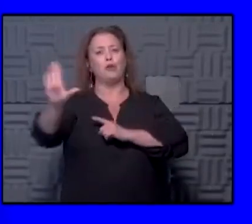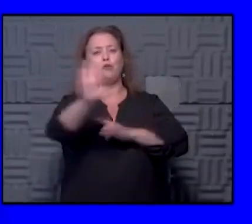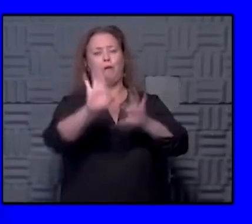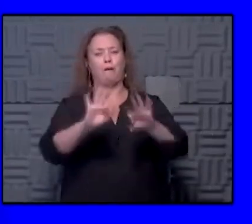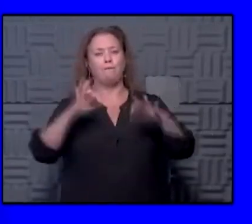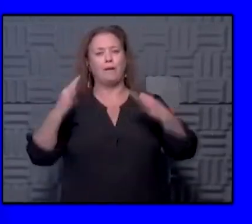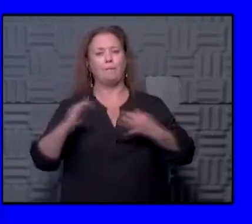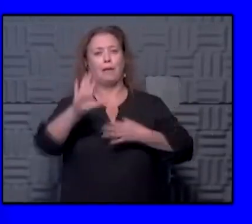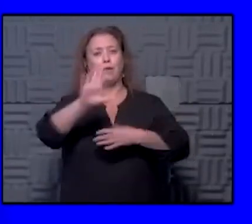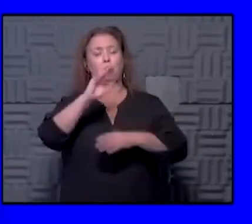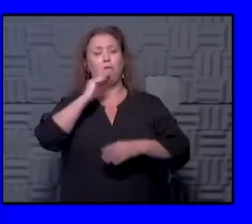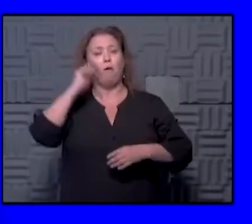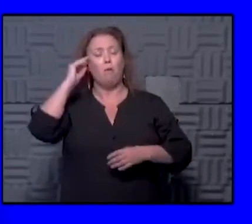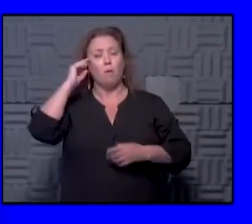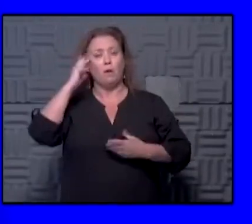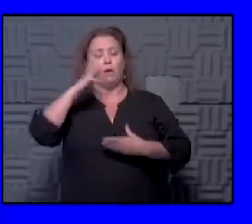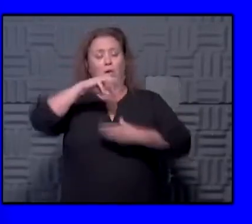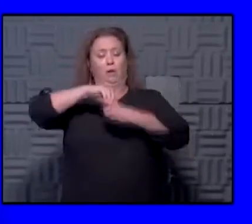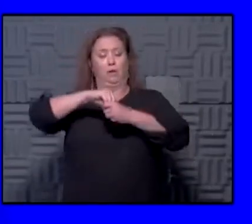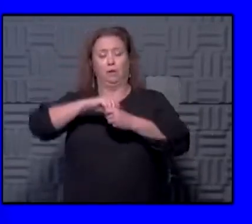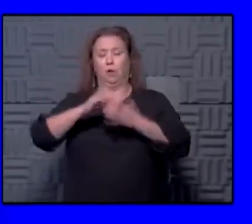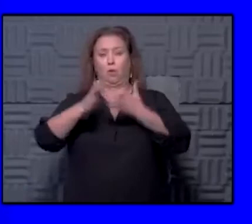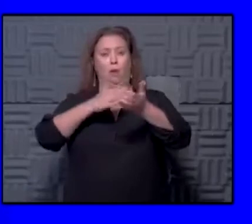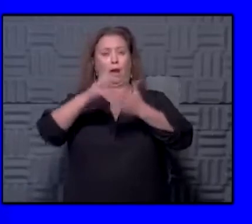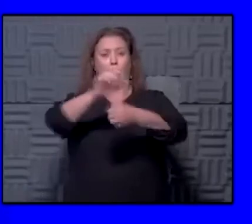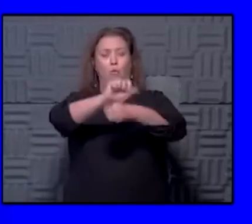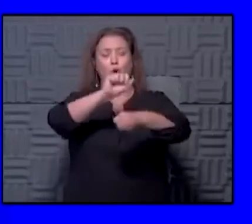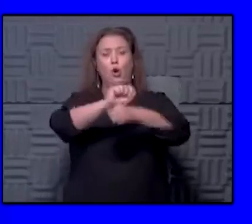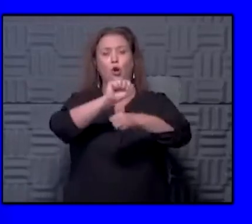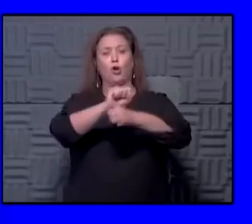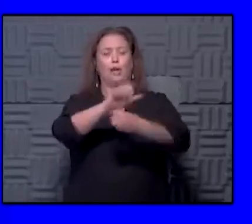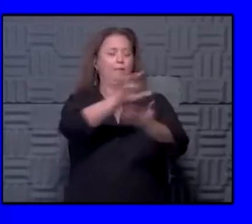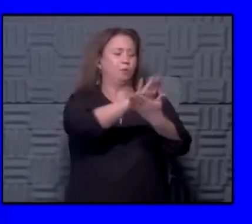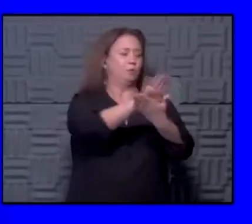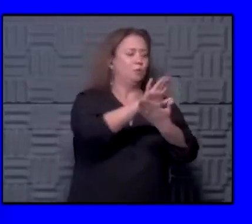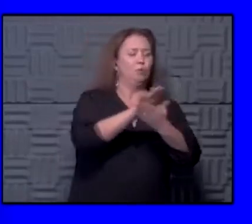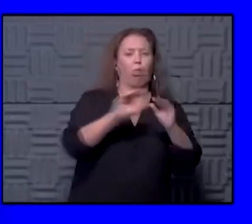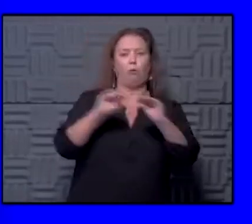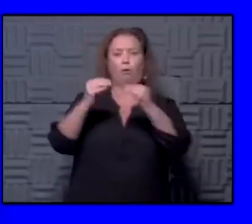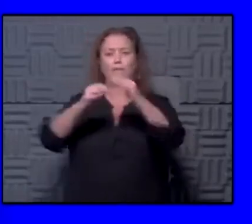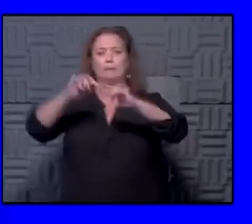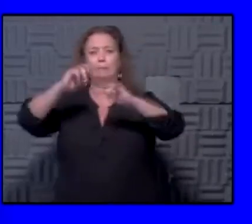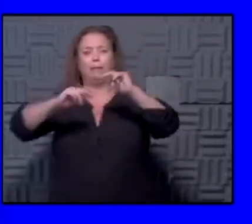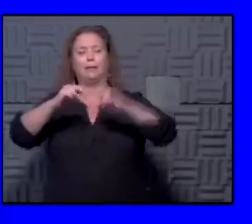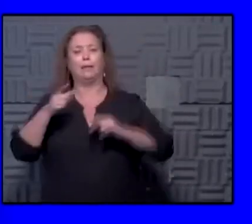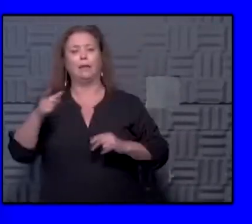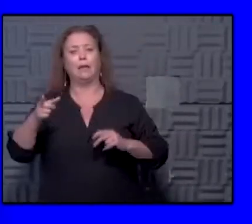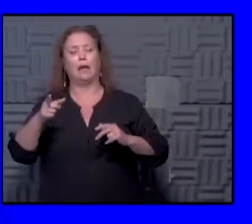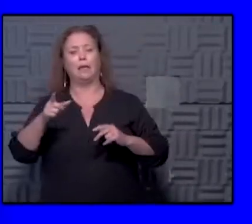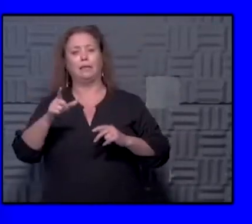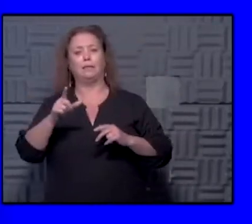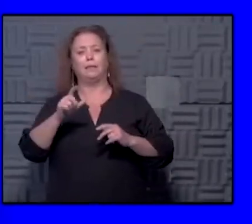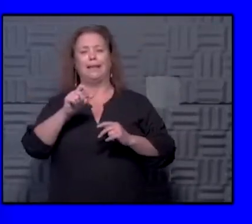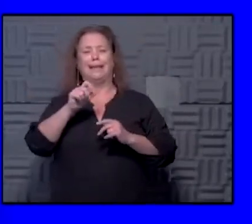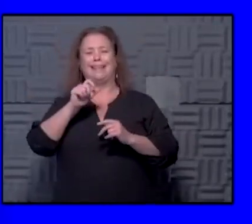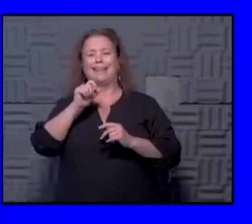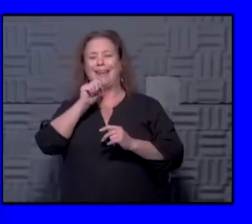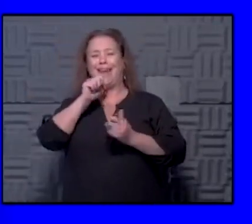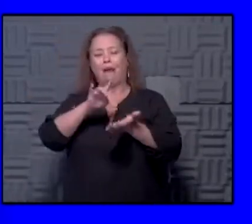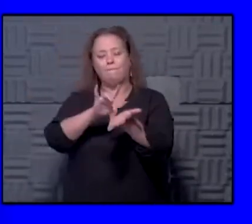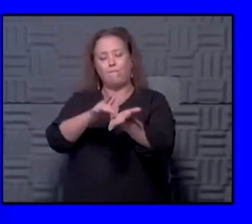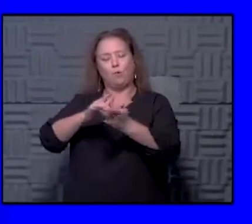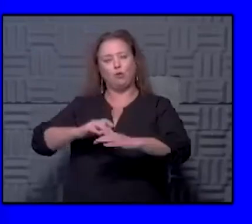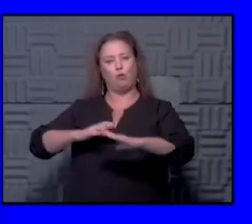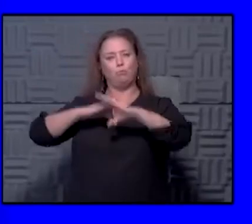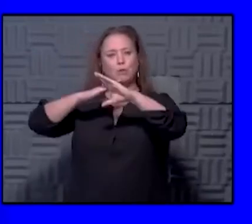family, within your household, within wherever you're working, whether that's a school or an office building, and you do these non-pharmaceutical interventions